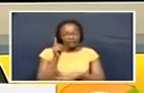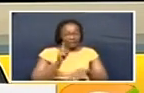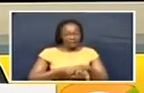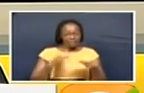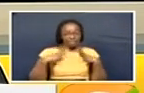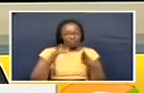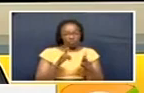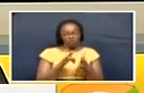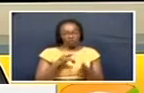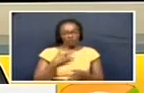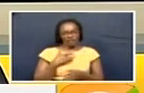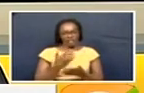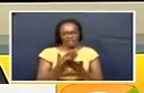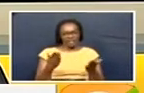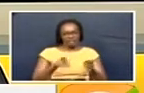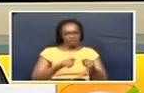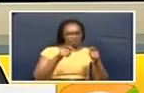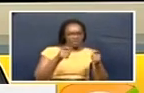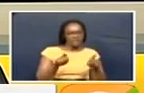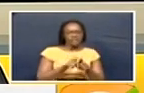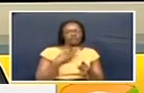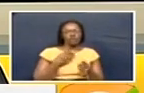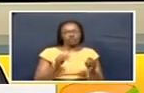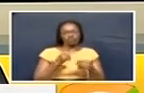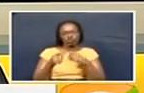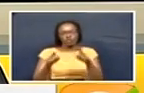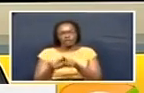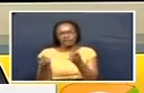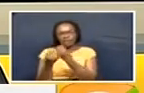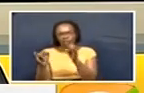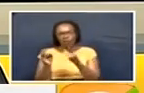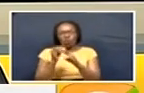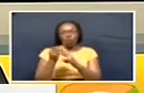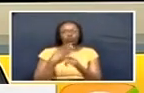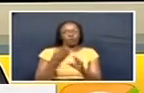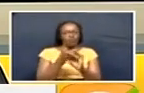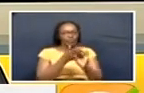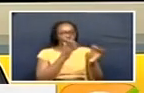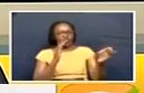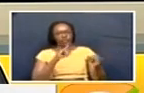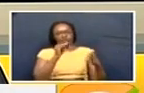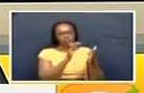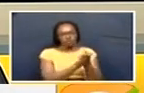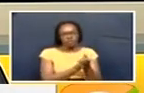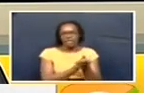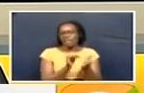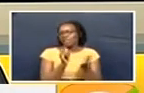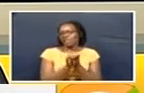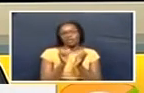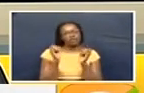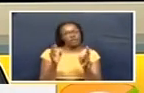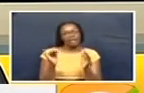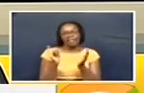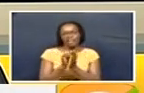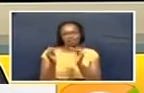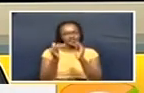felt that things didn't go well and they wanted to go independent or now leave Jubilee and run independently, that's also their democratic right. You